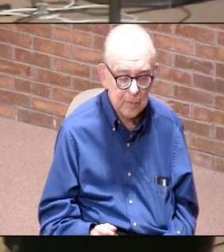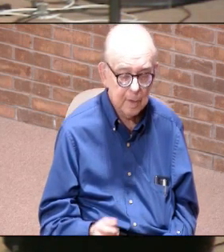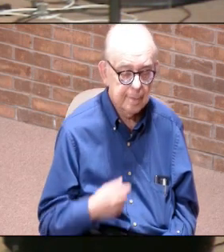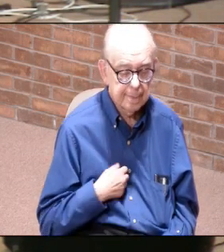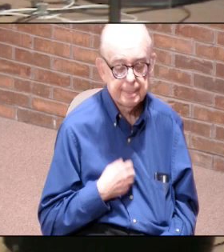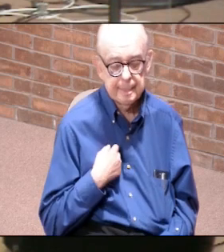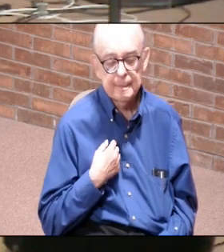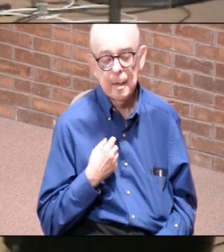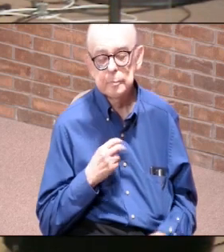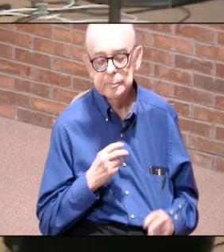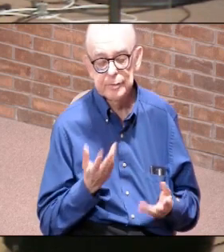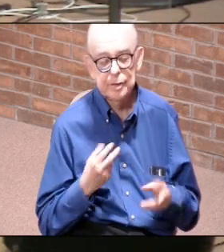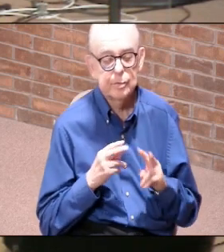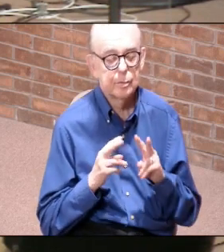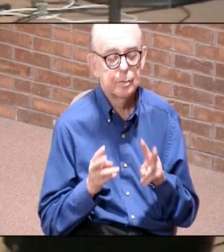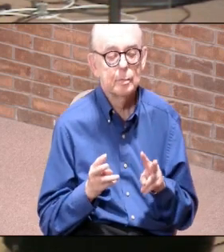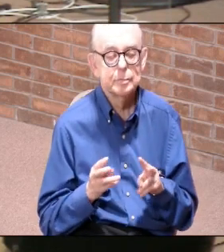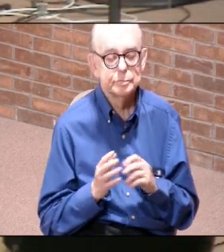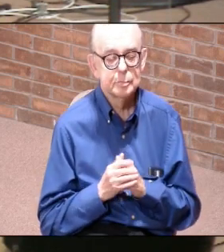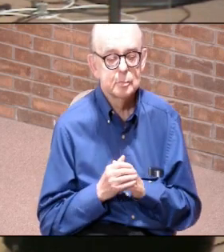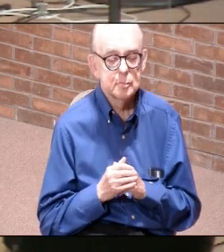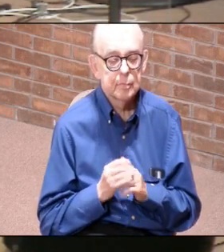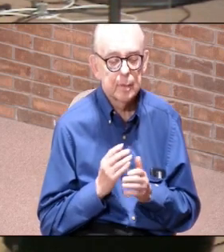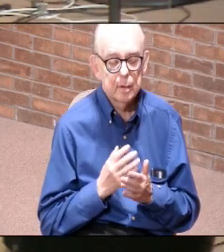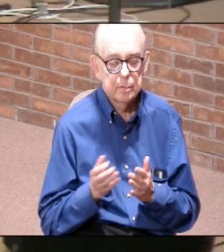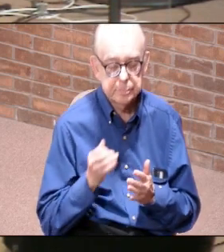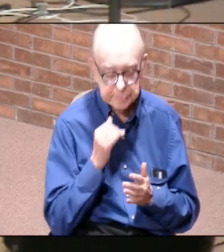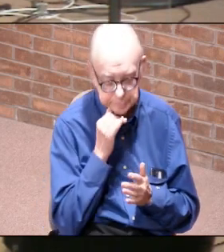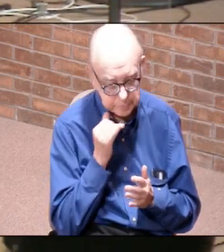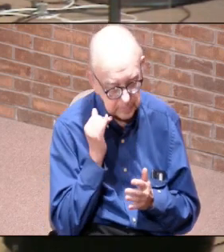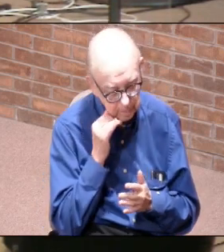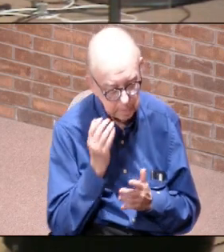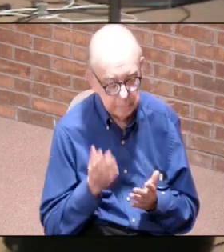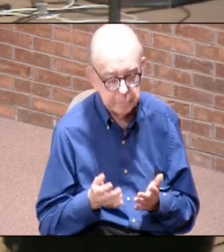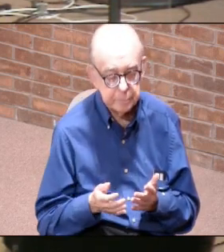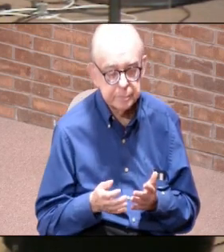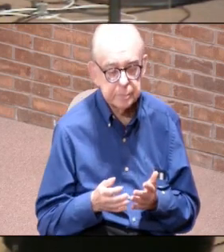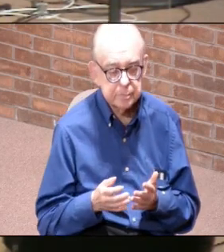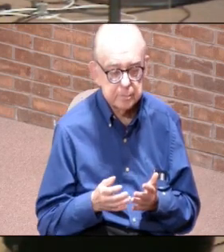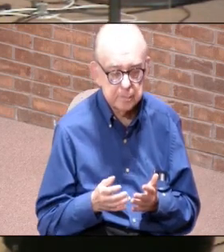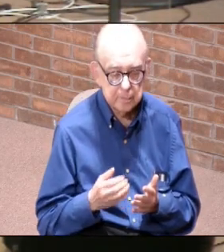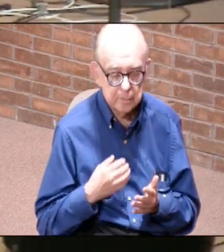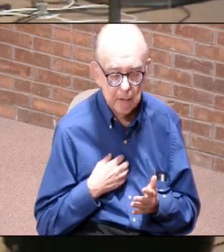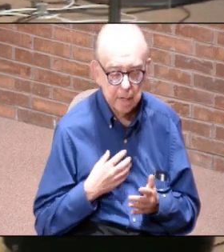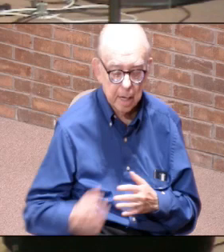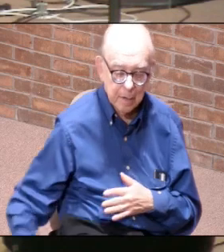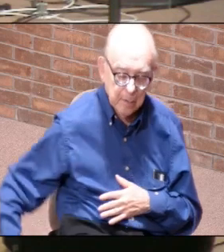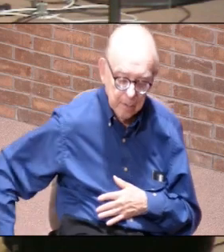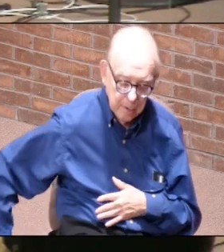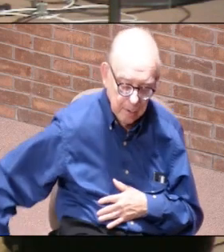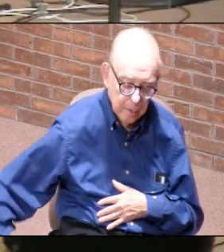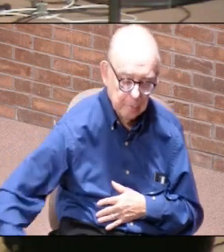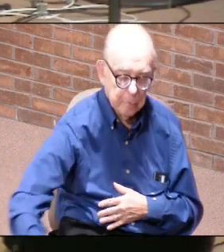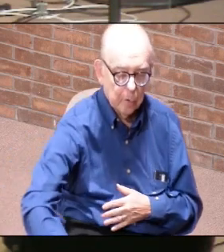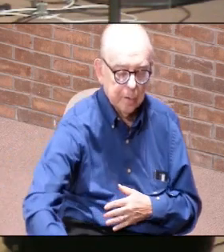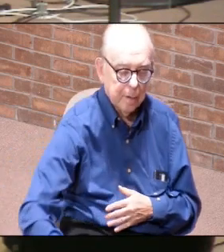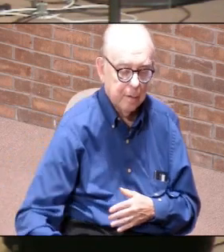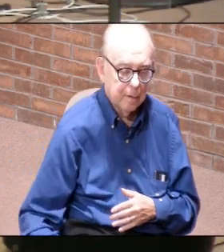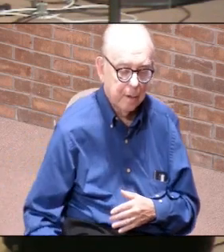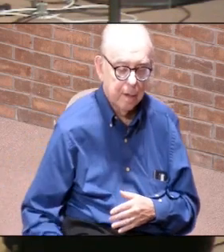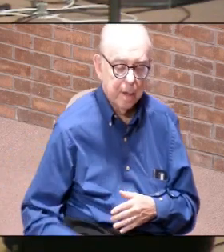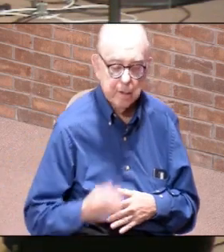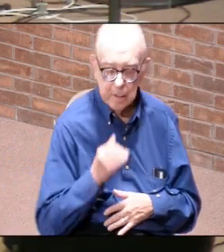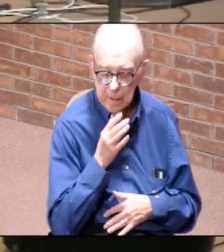I was watching a thing yesterday. It was, and they had a bowling alley out, and they had two